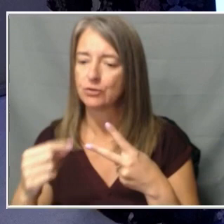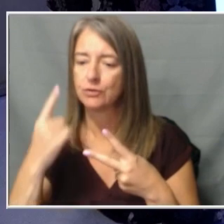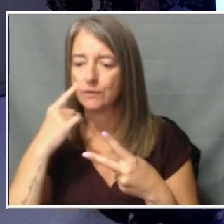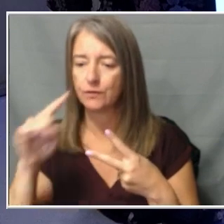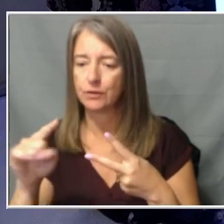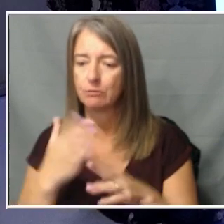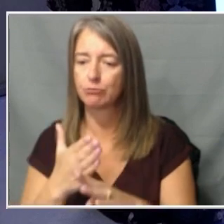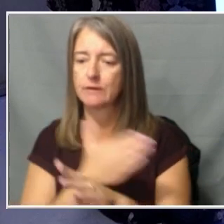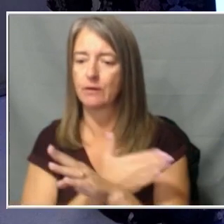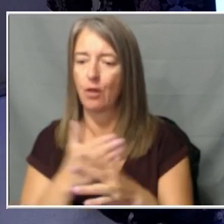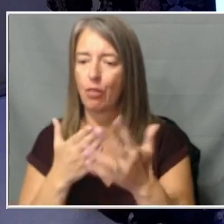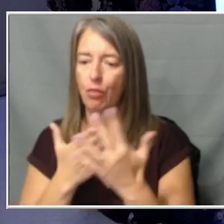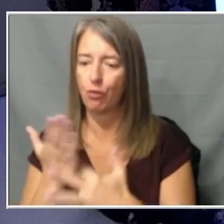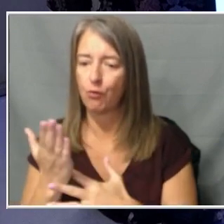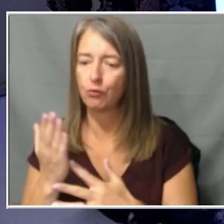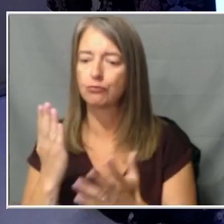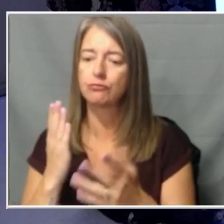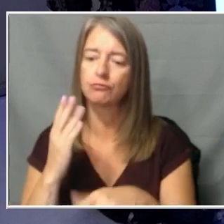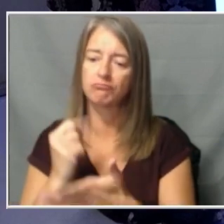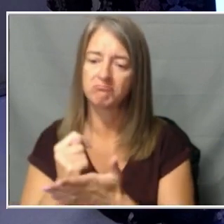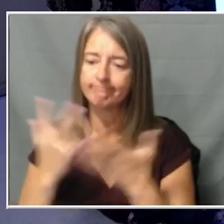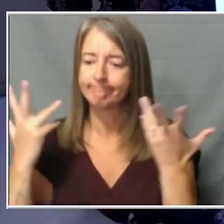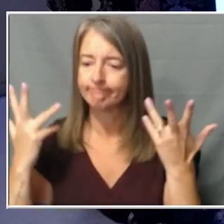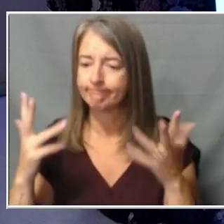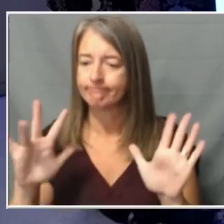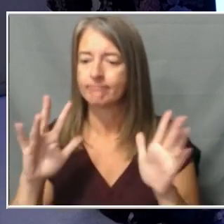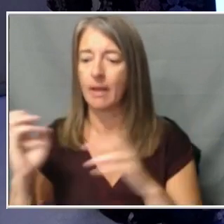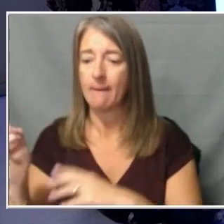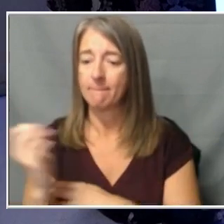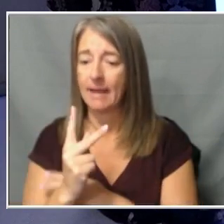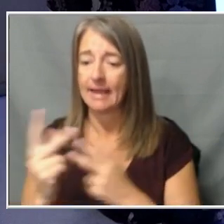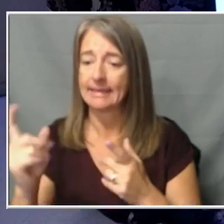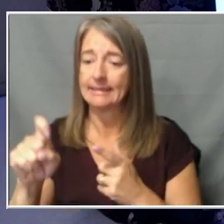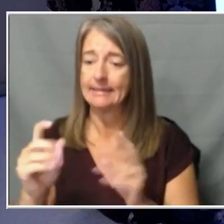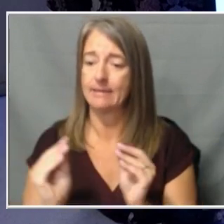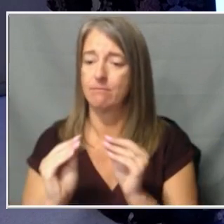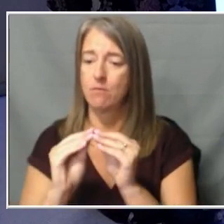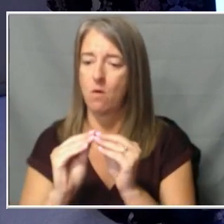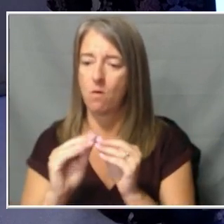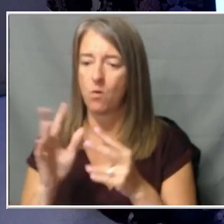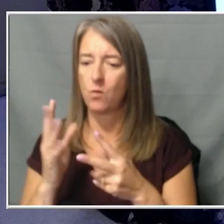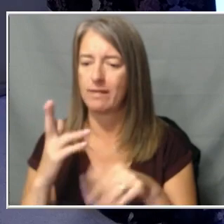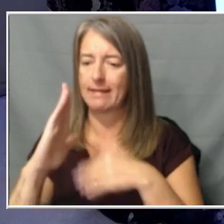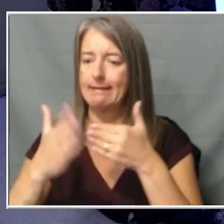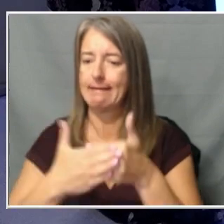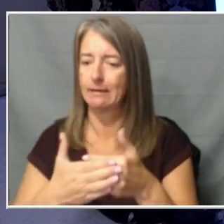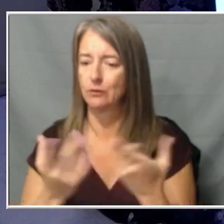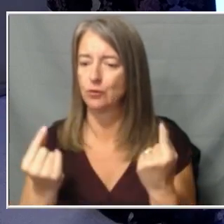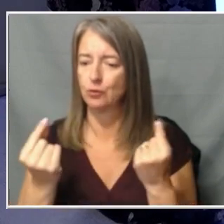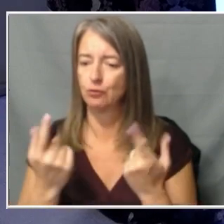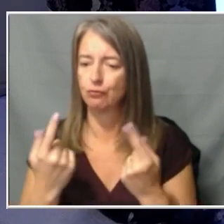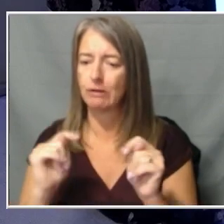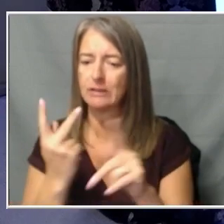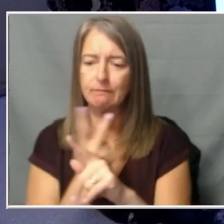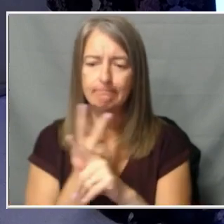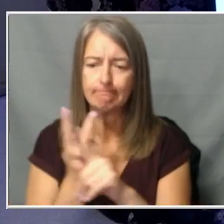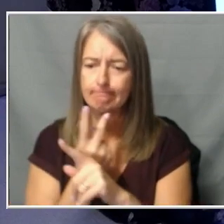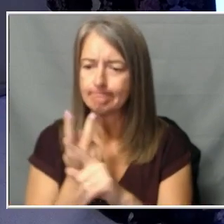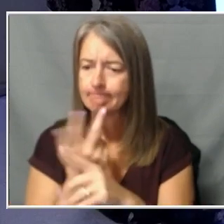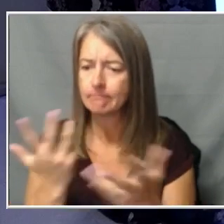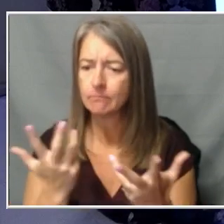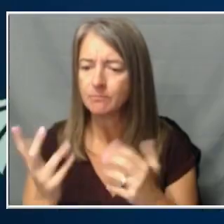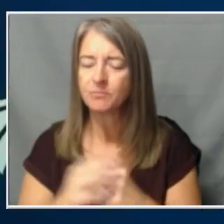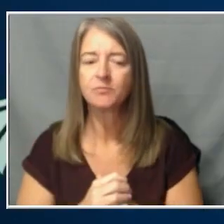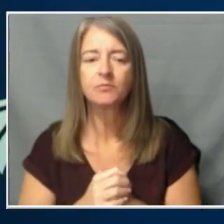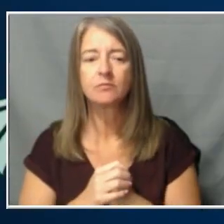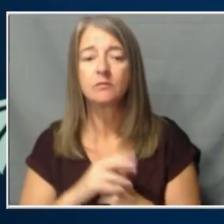previously gone through cancer treatments, but now here they're back and they need more? What are the next steps? What are you trying to figure out? So the